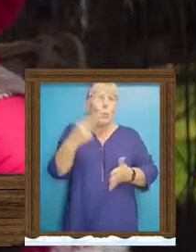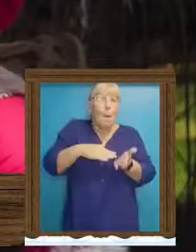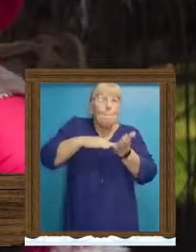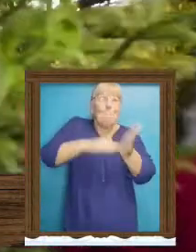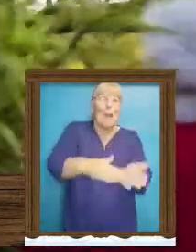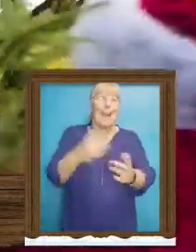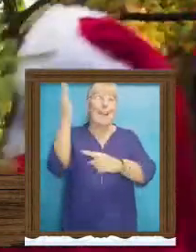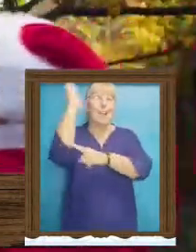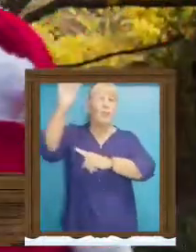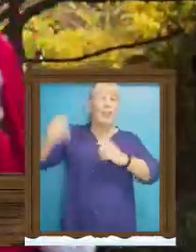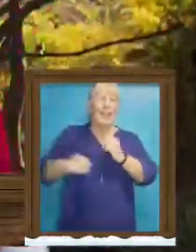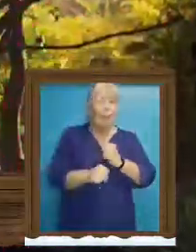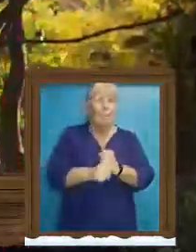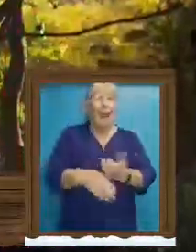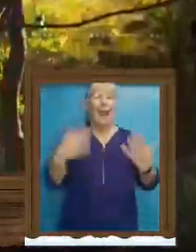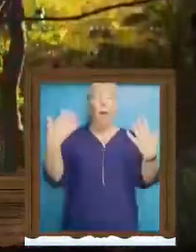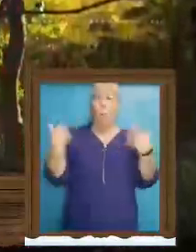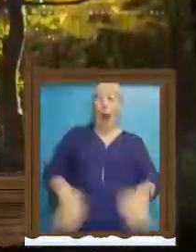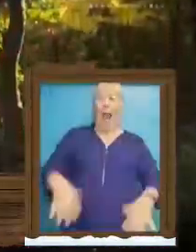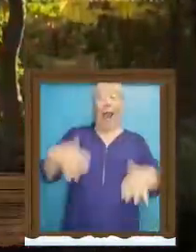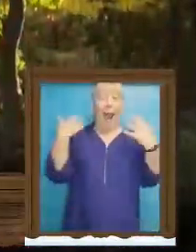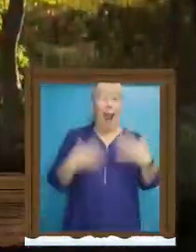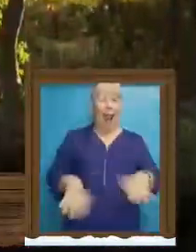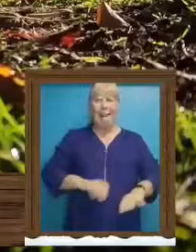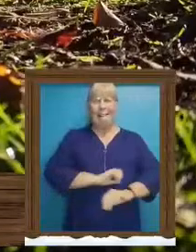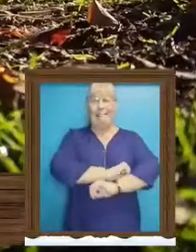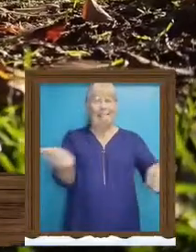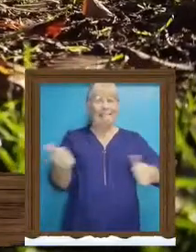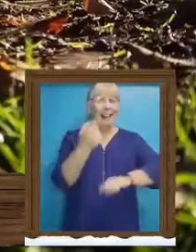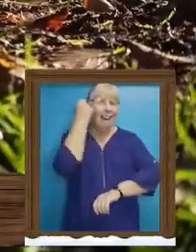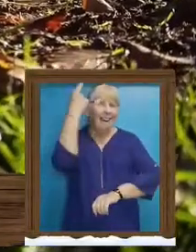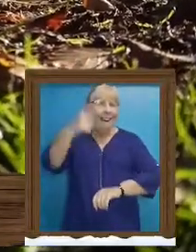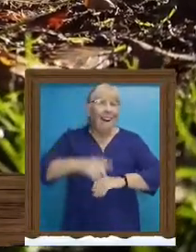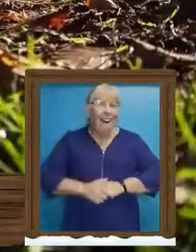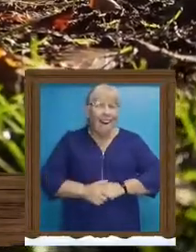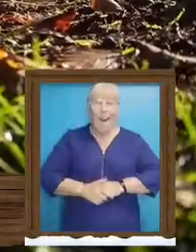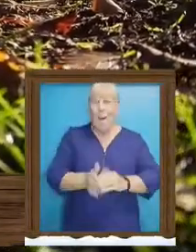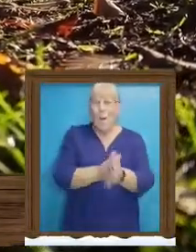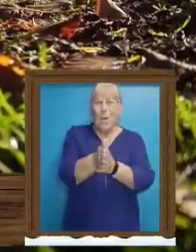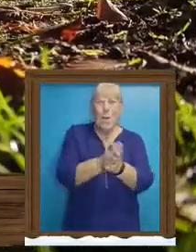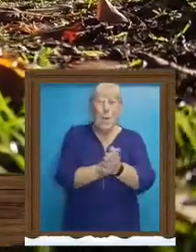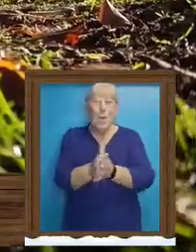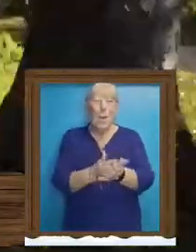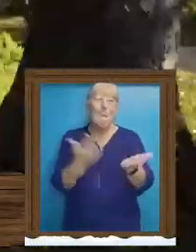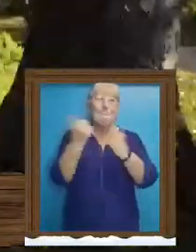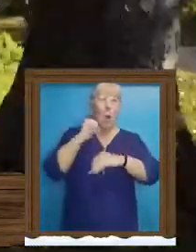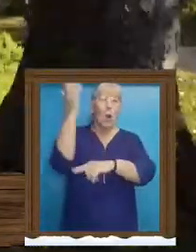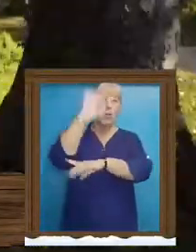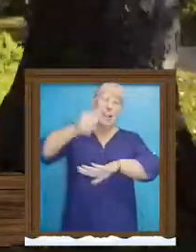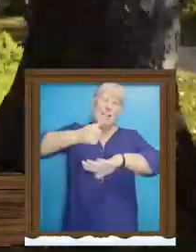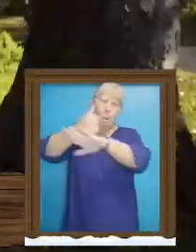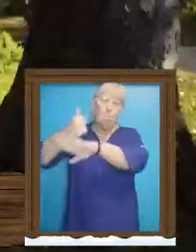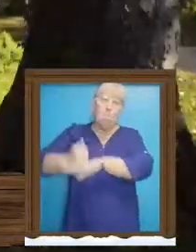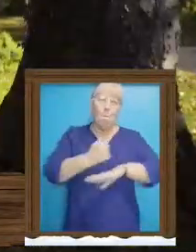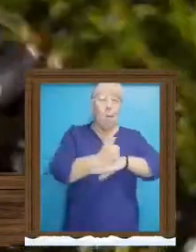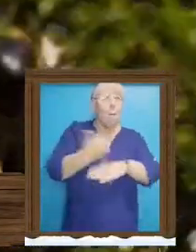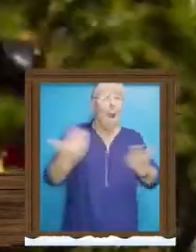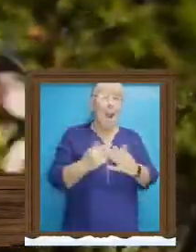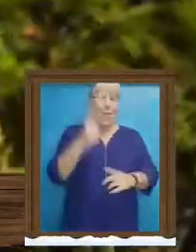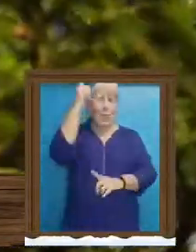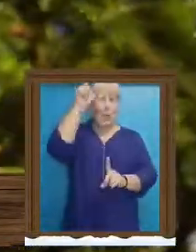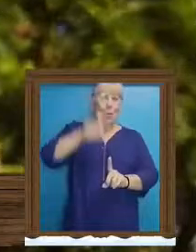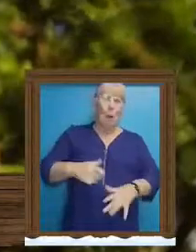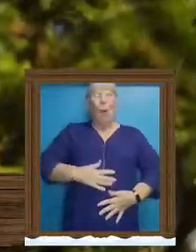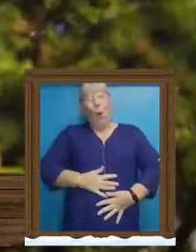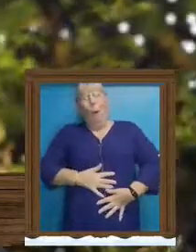1 million trees campaign. Wow! It's such a great initiative, and I can't wait to plant more trees up here in the North